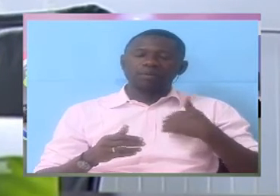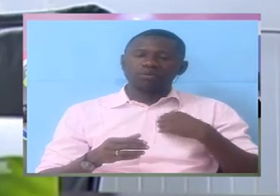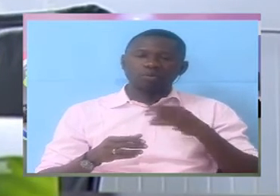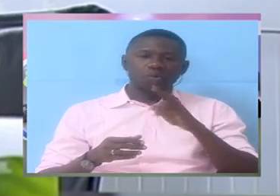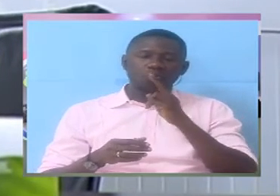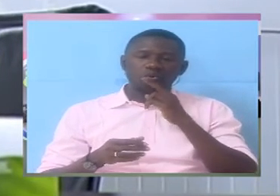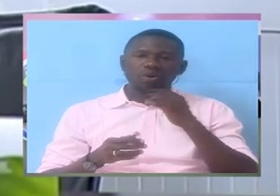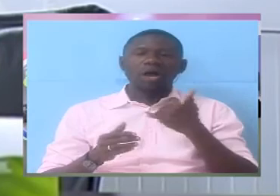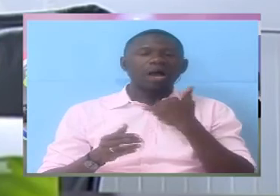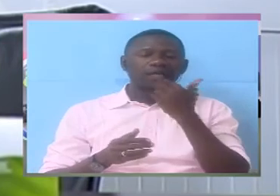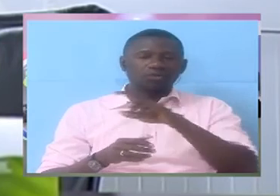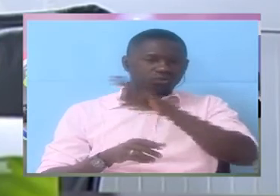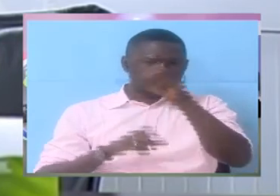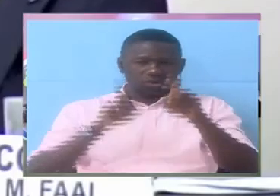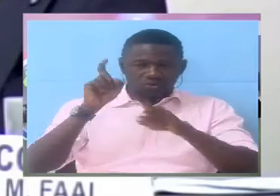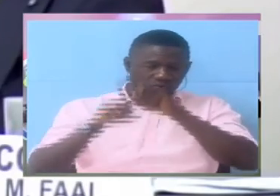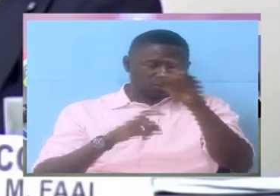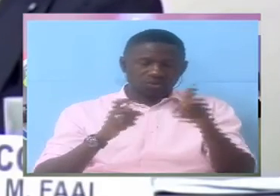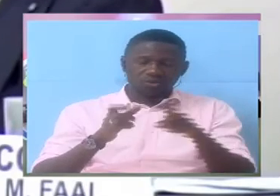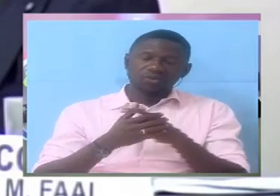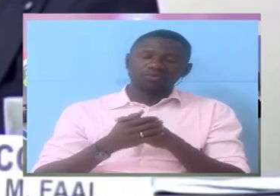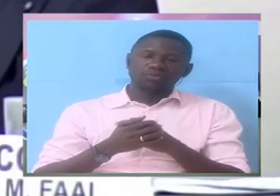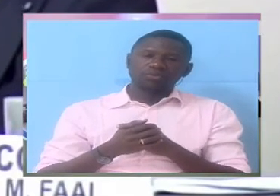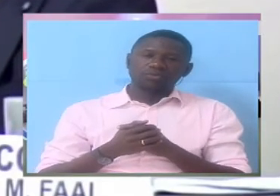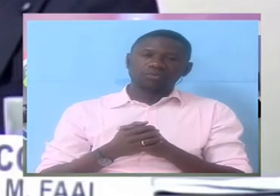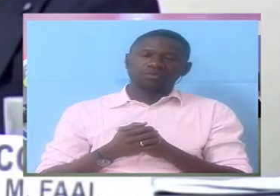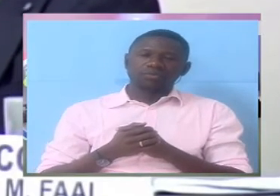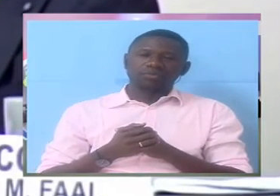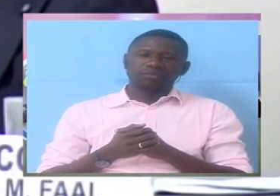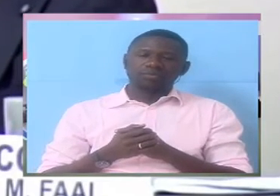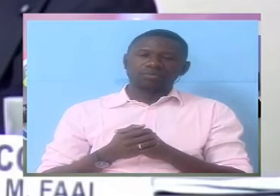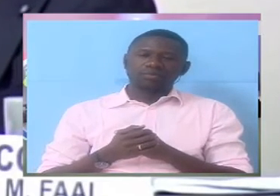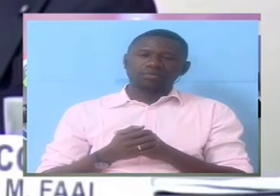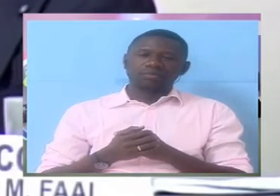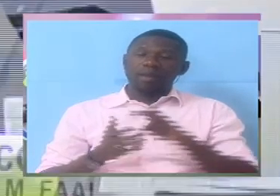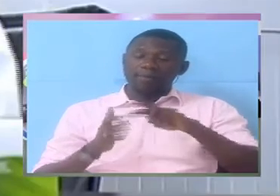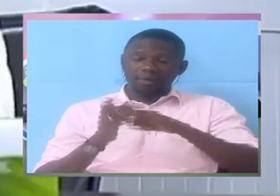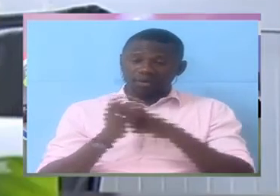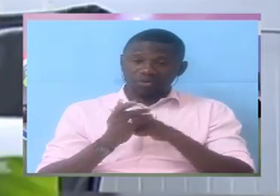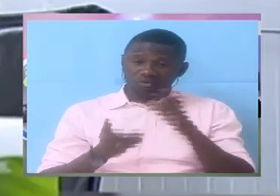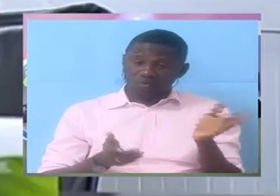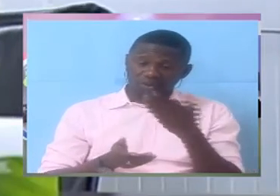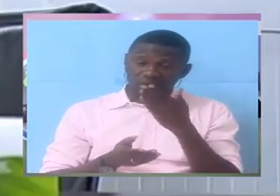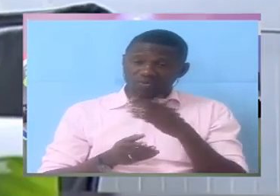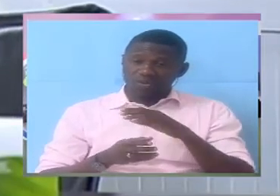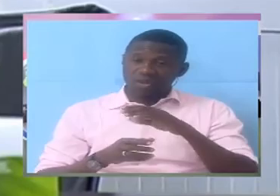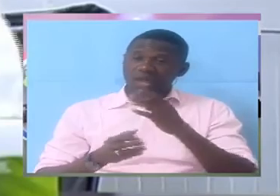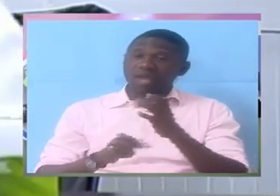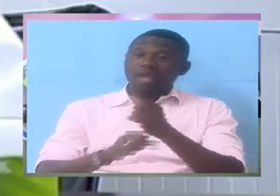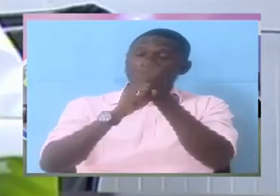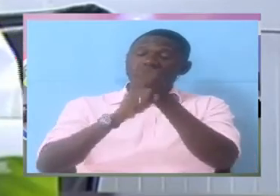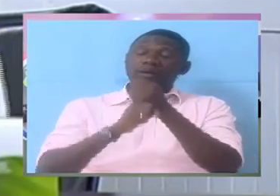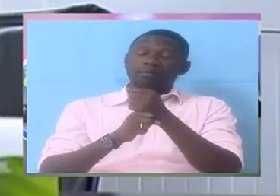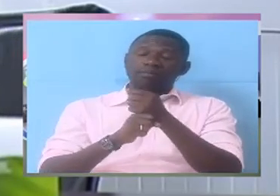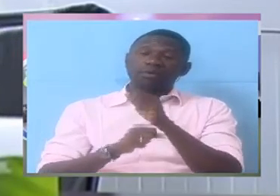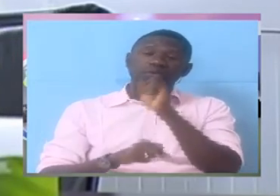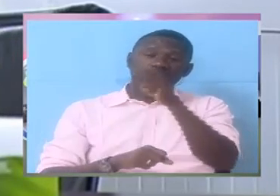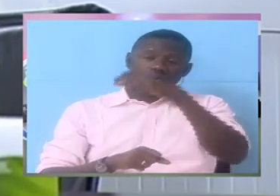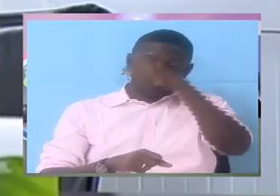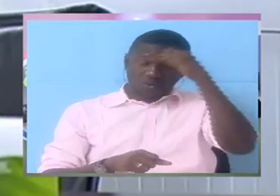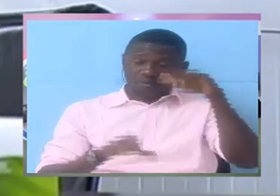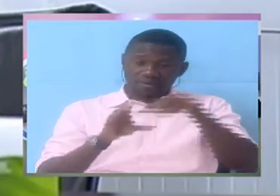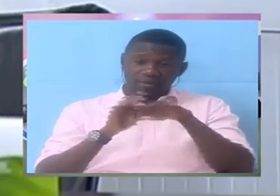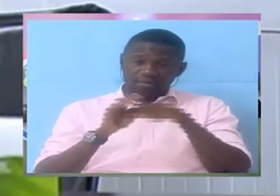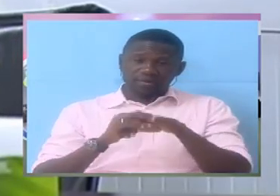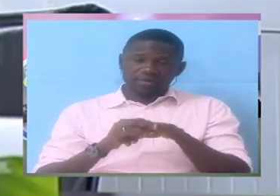of Molukono menu be kisikisi. You just went to assist your colleagues. Amundeta drum purke donyol nyinke makwe. Yeah, on arrival. Ah,